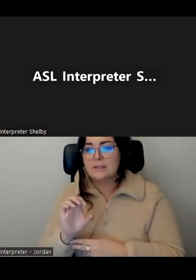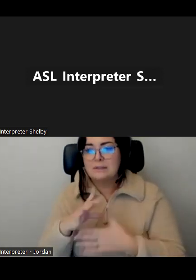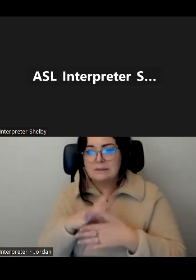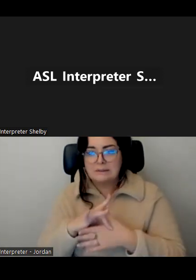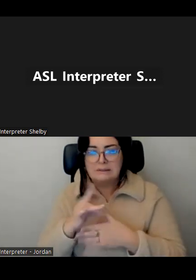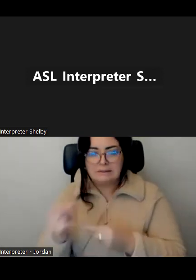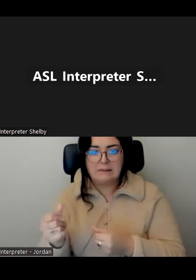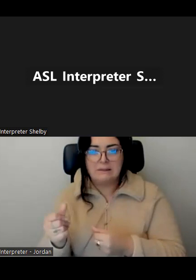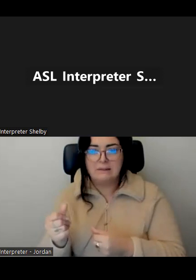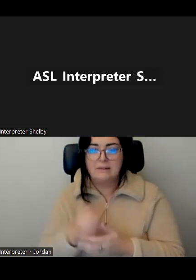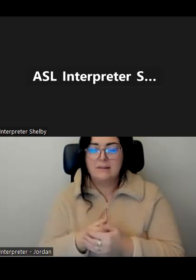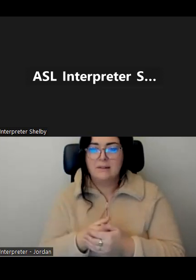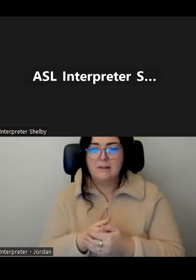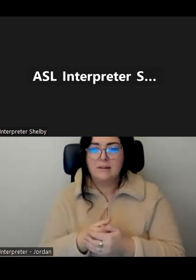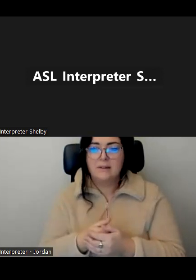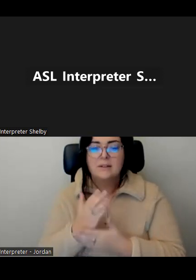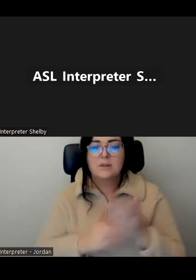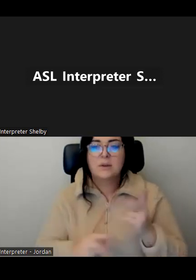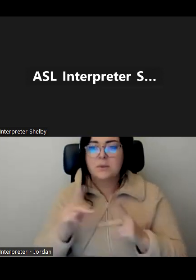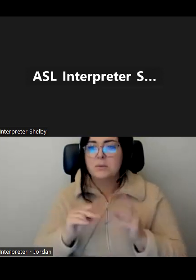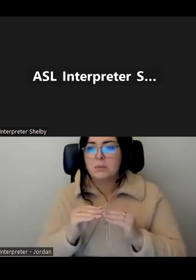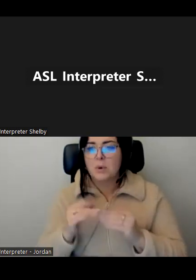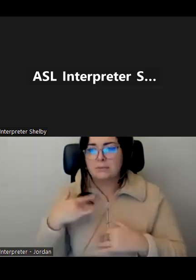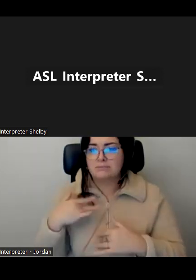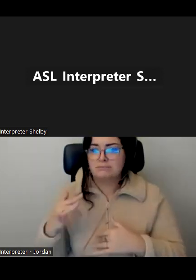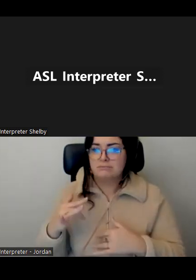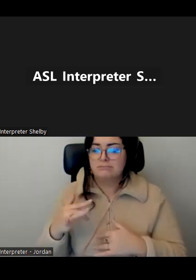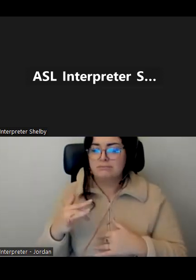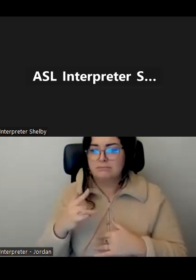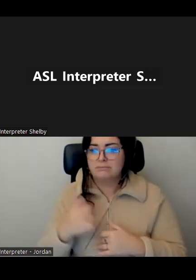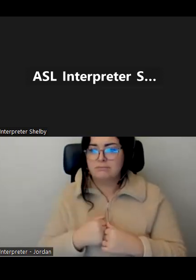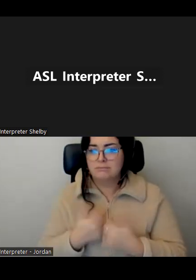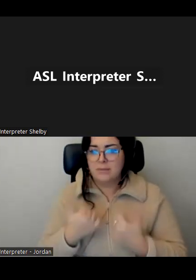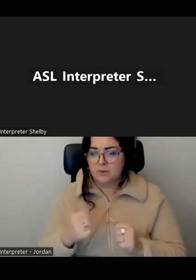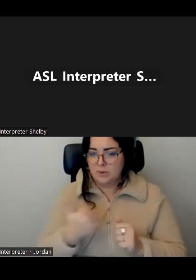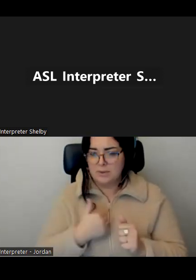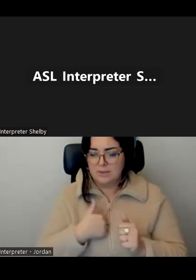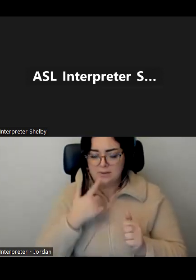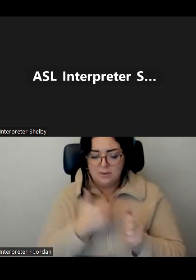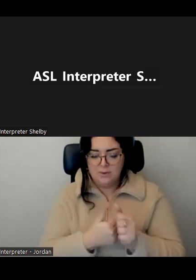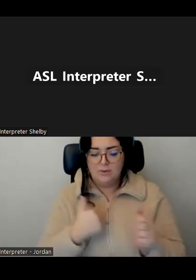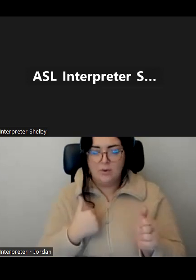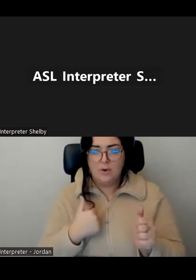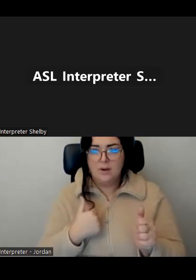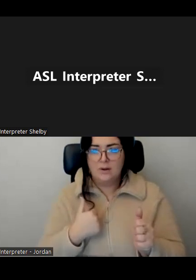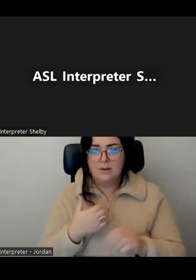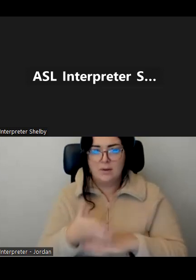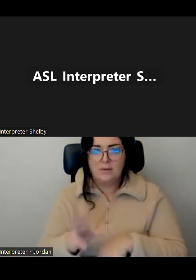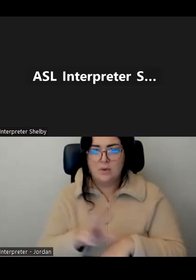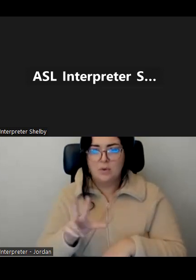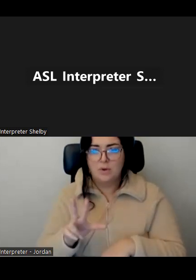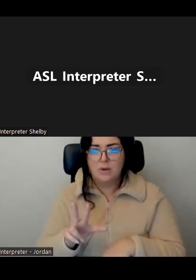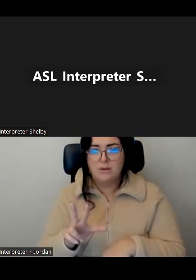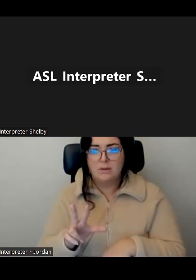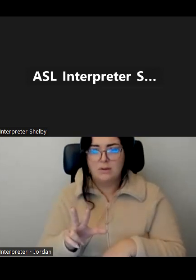well. Some people are more sensitive than others to it, but I certainly try to avoid after probably 3 p.m. I won't have